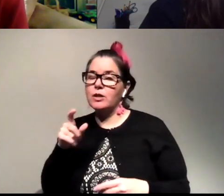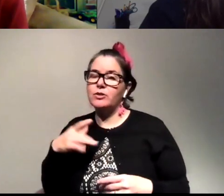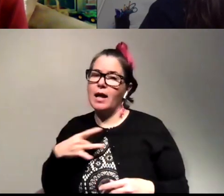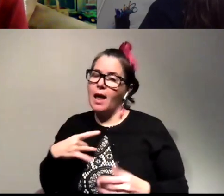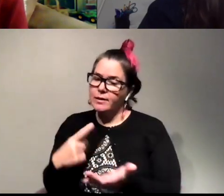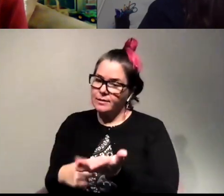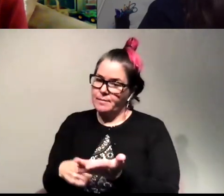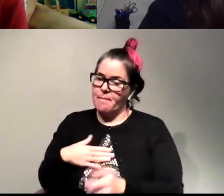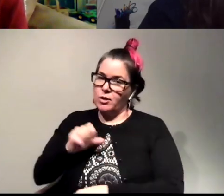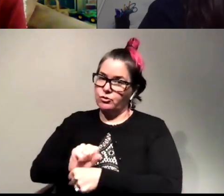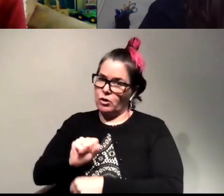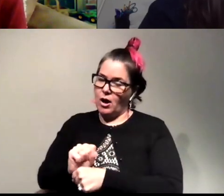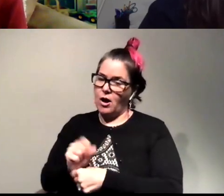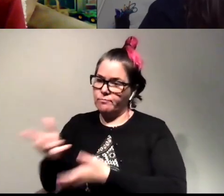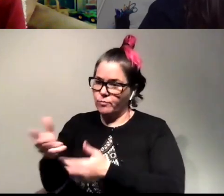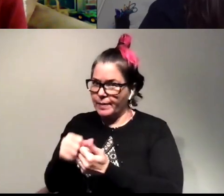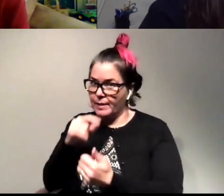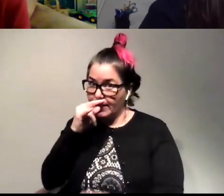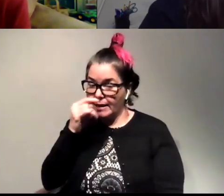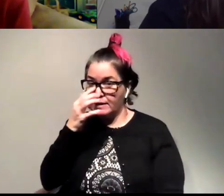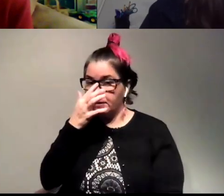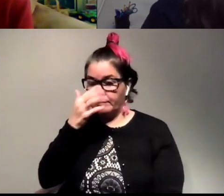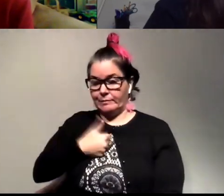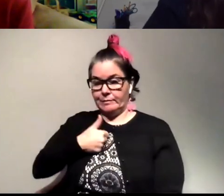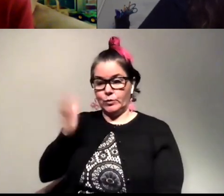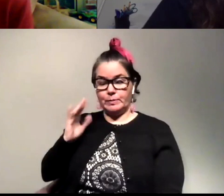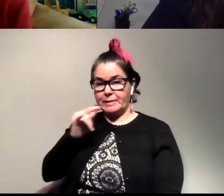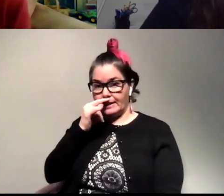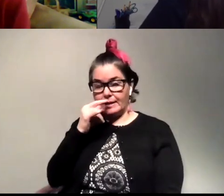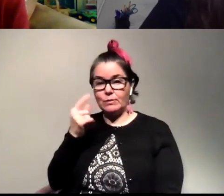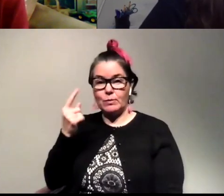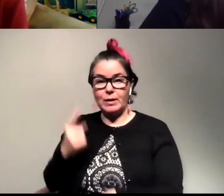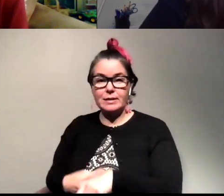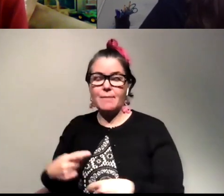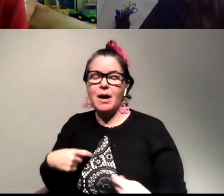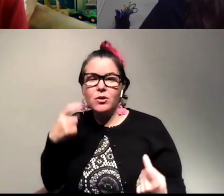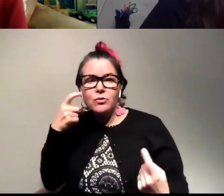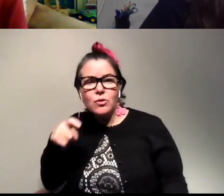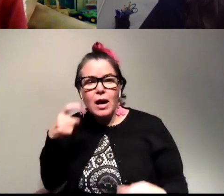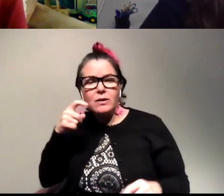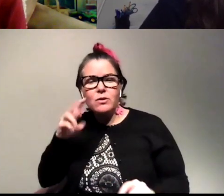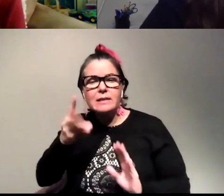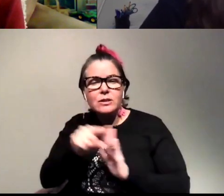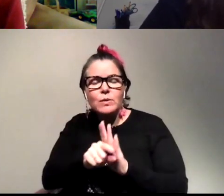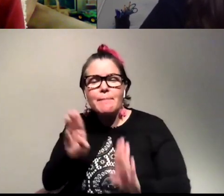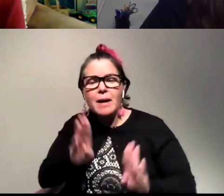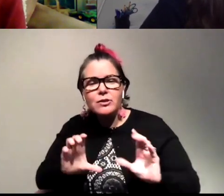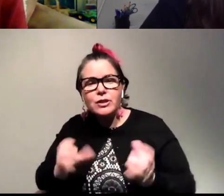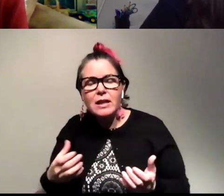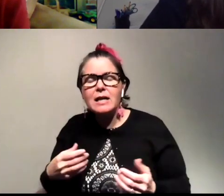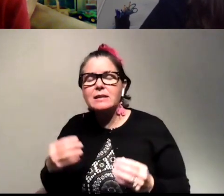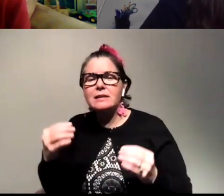about my job to kids, because I was a kid once. And I cried in 6th grade biology class when my